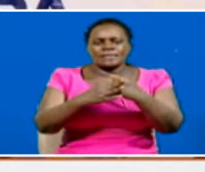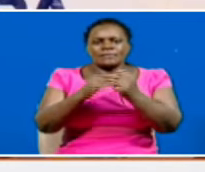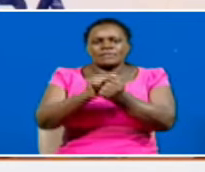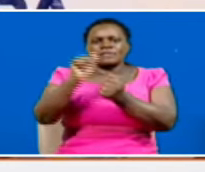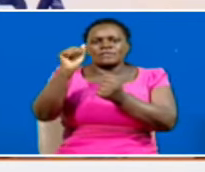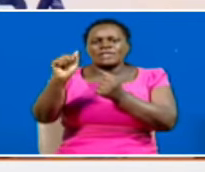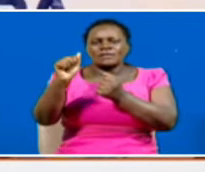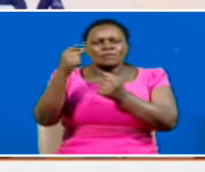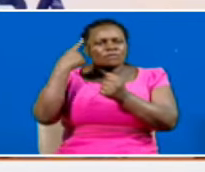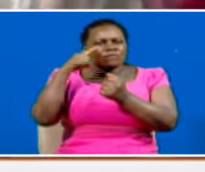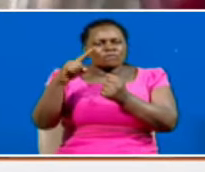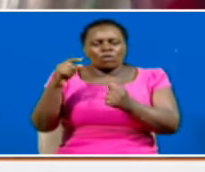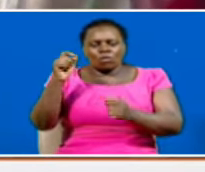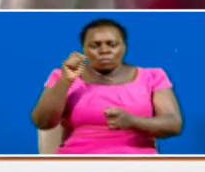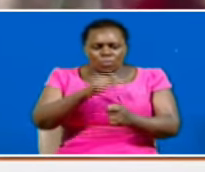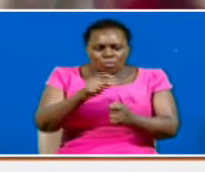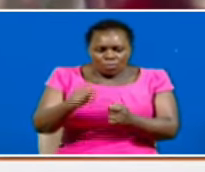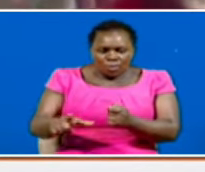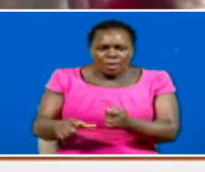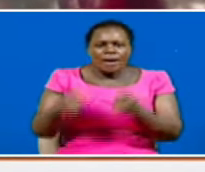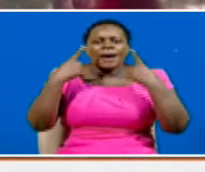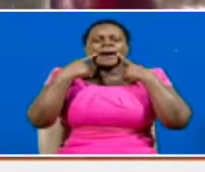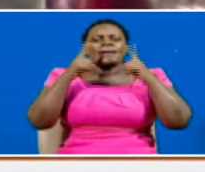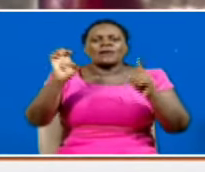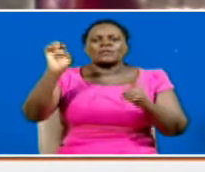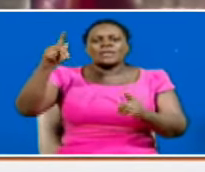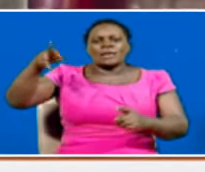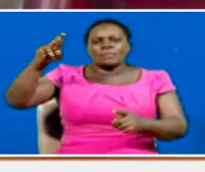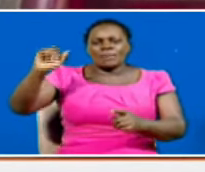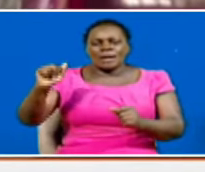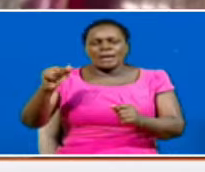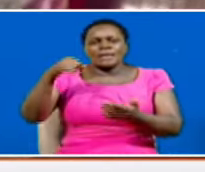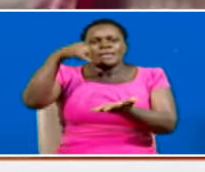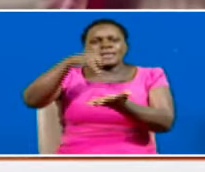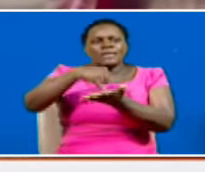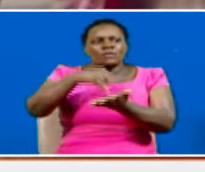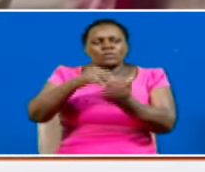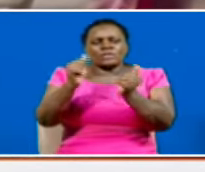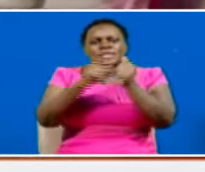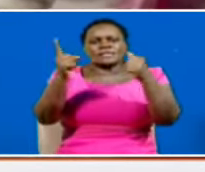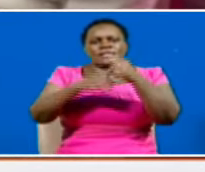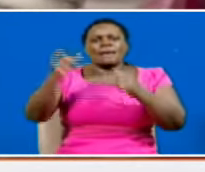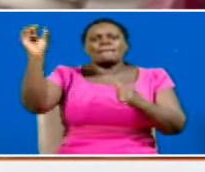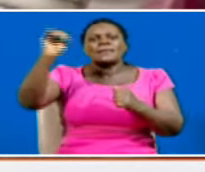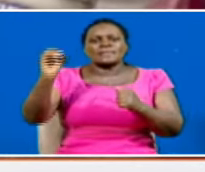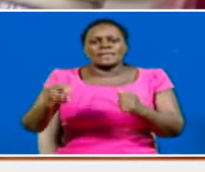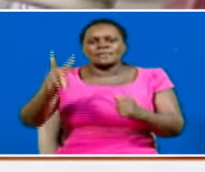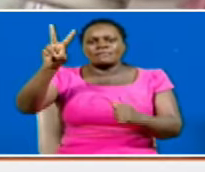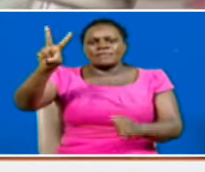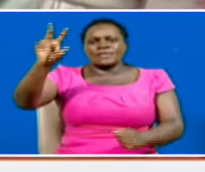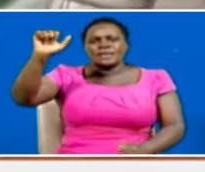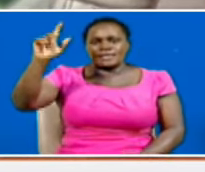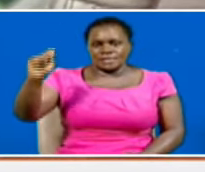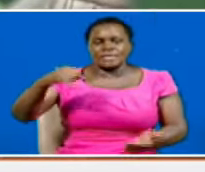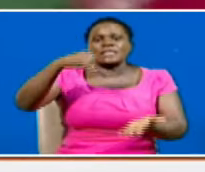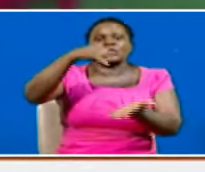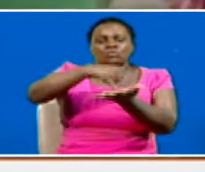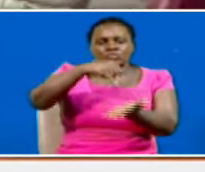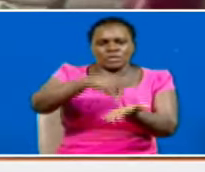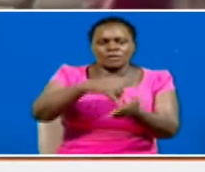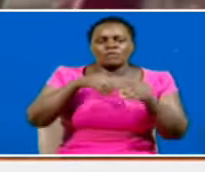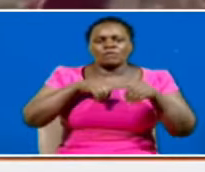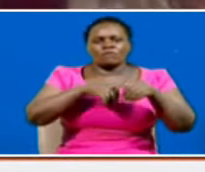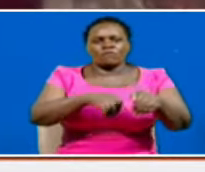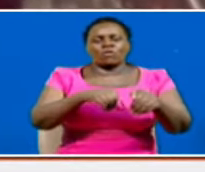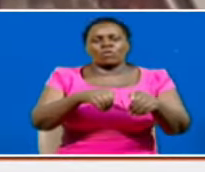68 cents for kerosene. The prices as announced by EPRA are inclusive of the 16% value added tax VAT in line with